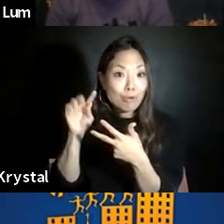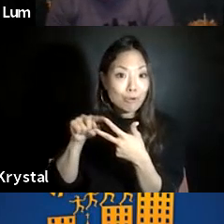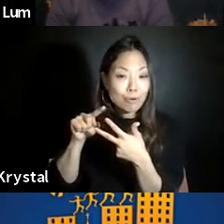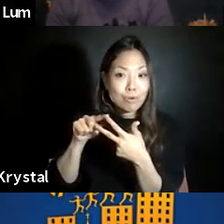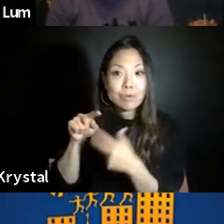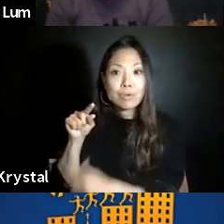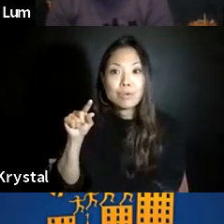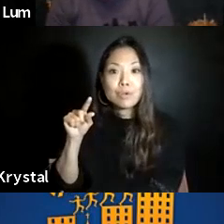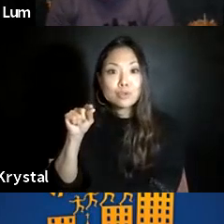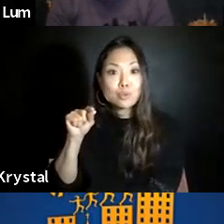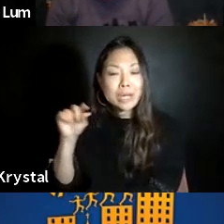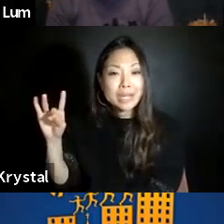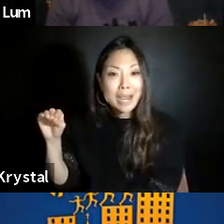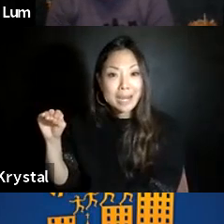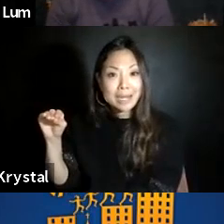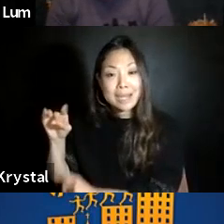80 within the 80%